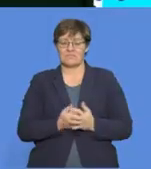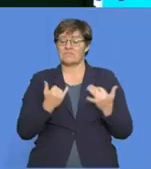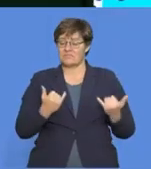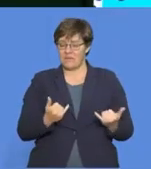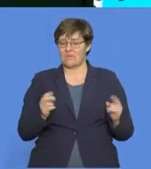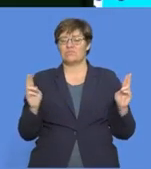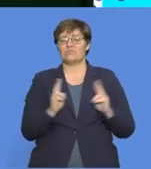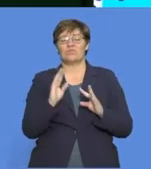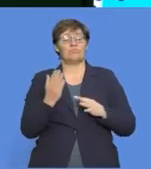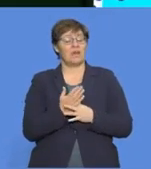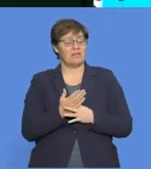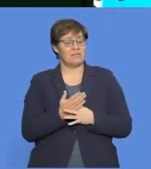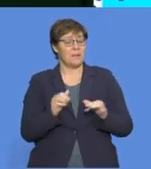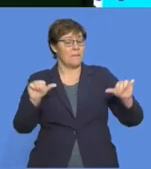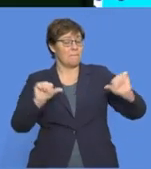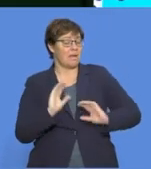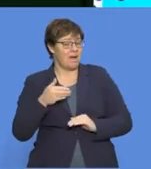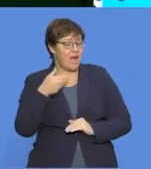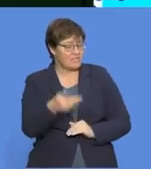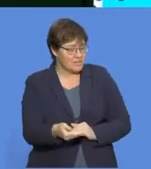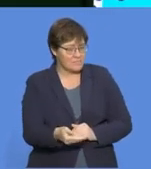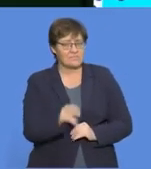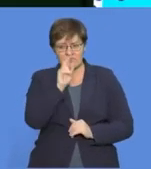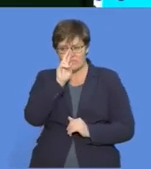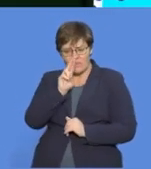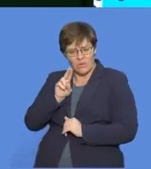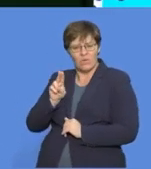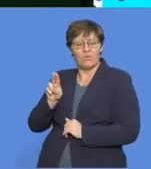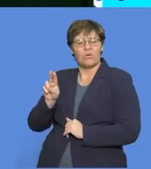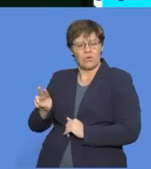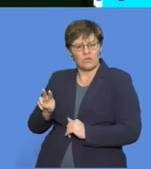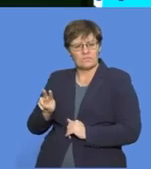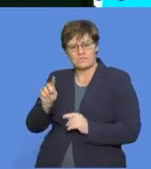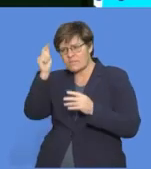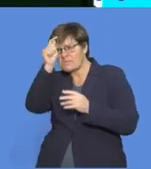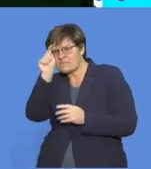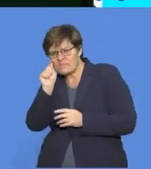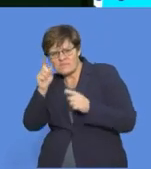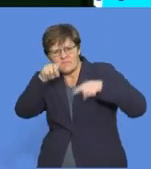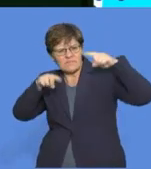We're now going to take a short break, and when we come back, we're going to be looking